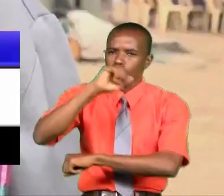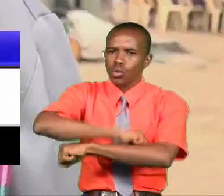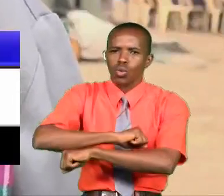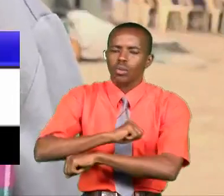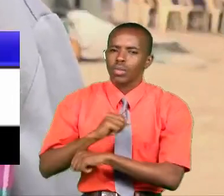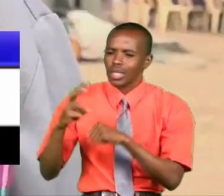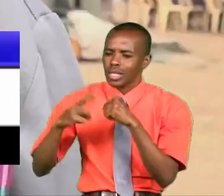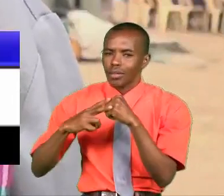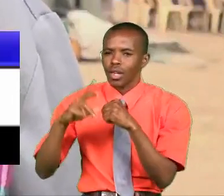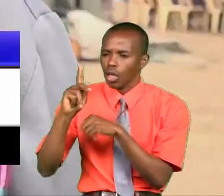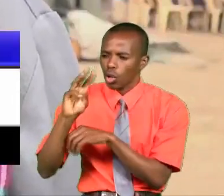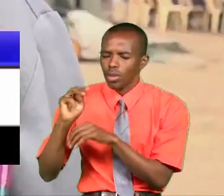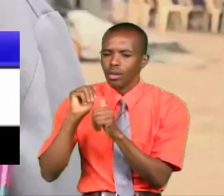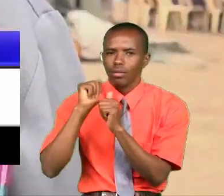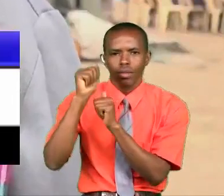7 kilometers away.